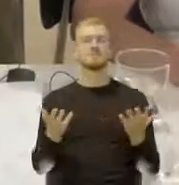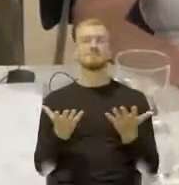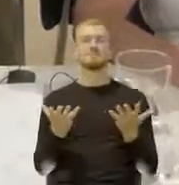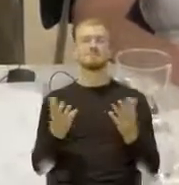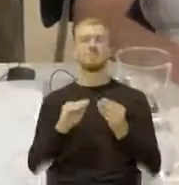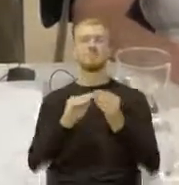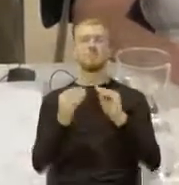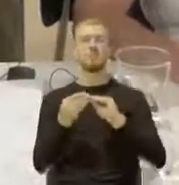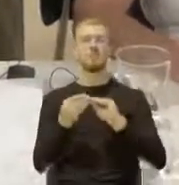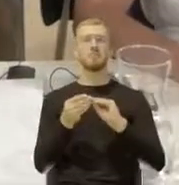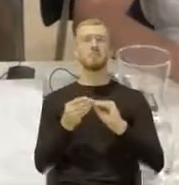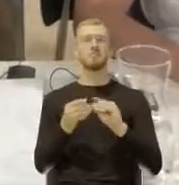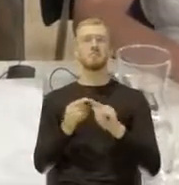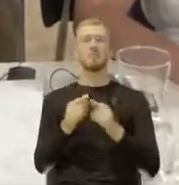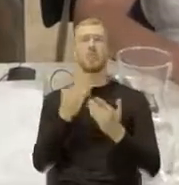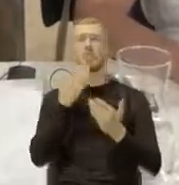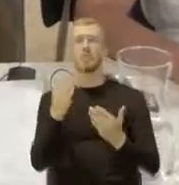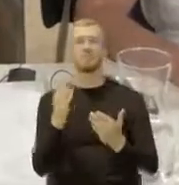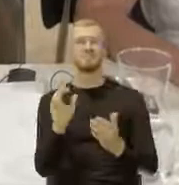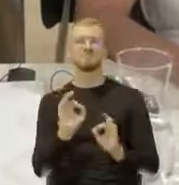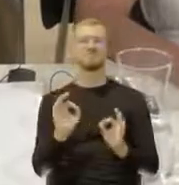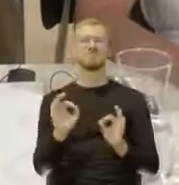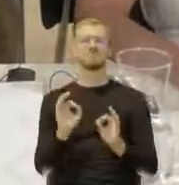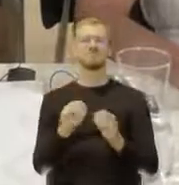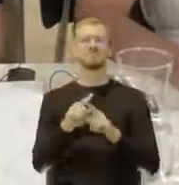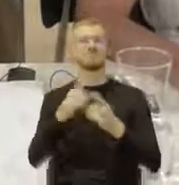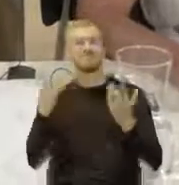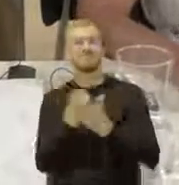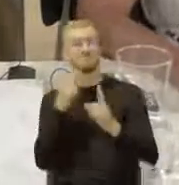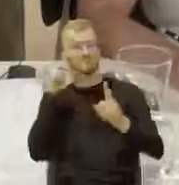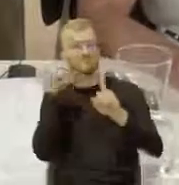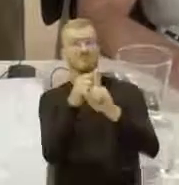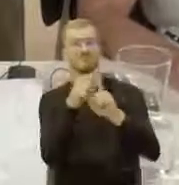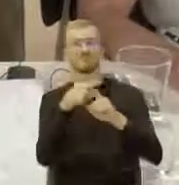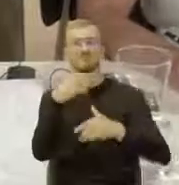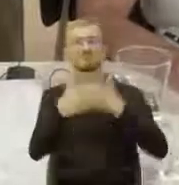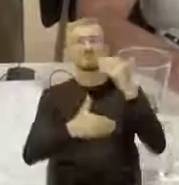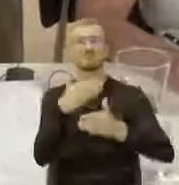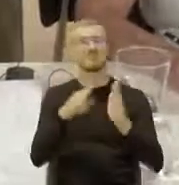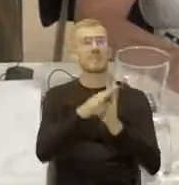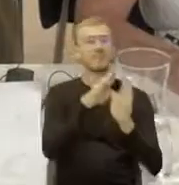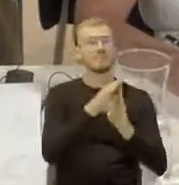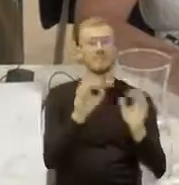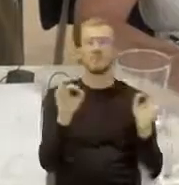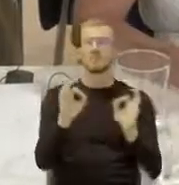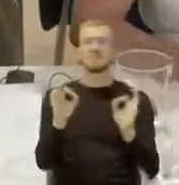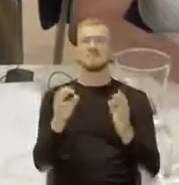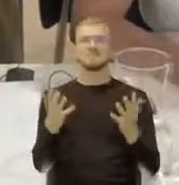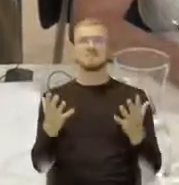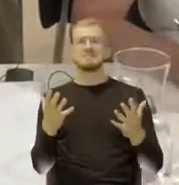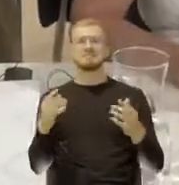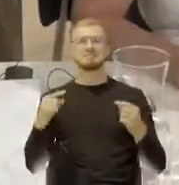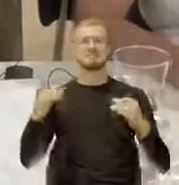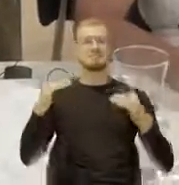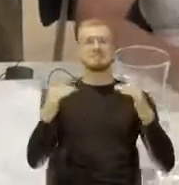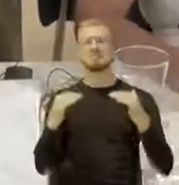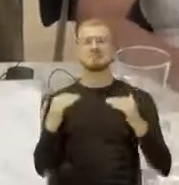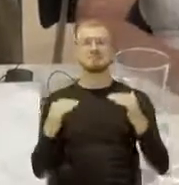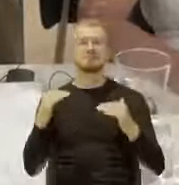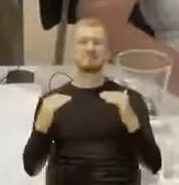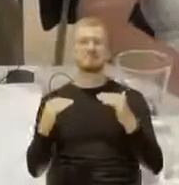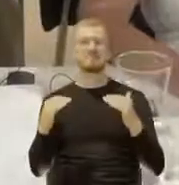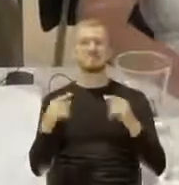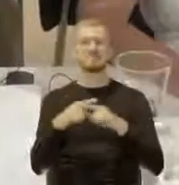and are becoming the obstacle to the implementation of the transformative commitment of the new urban agenda.